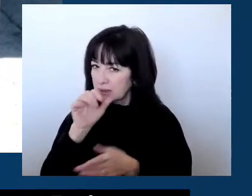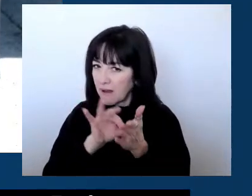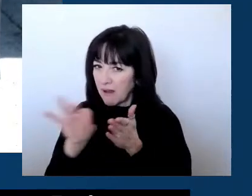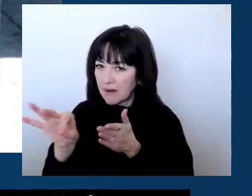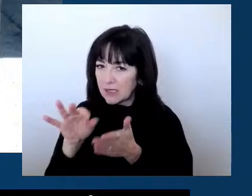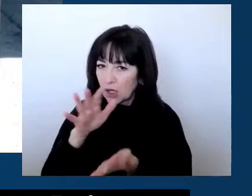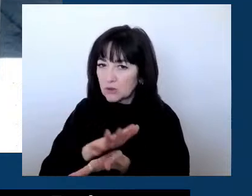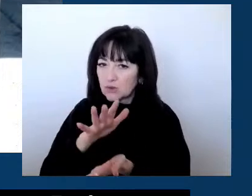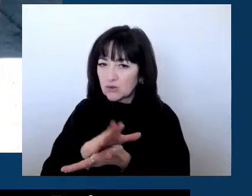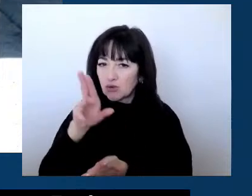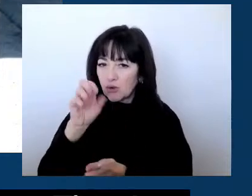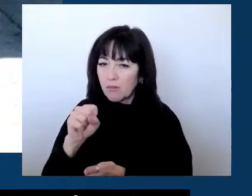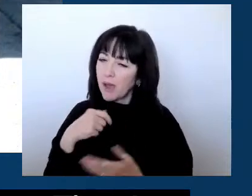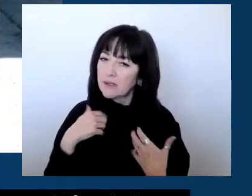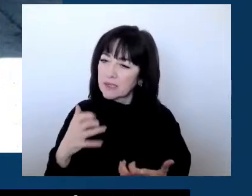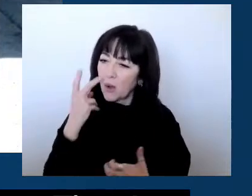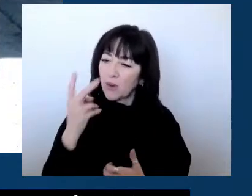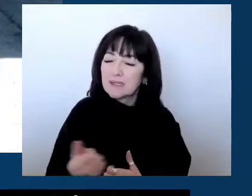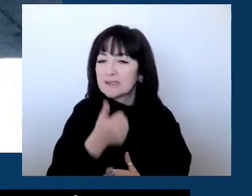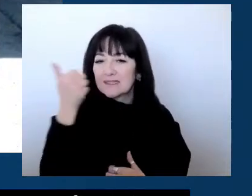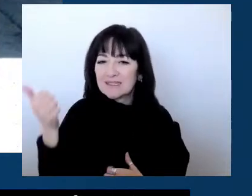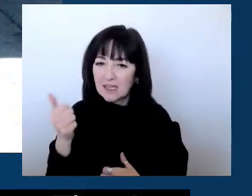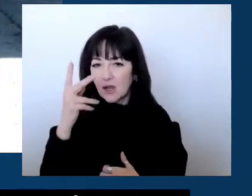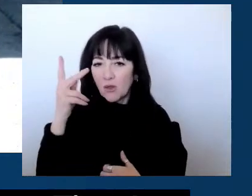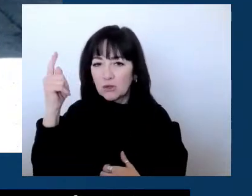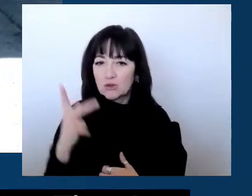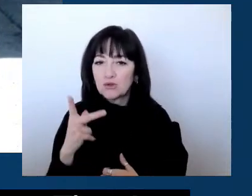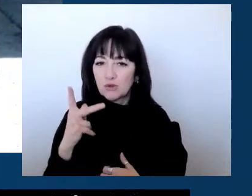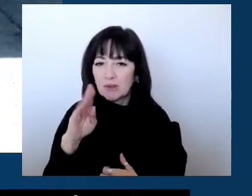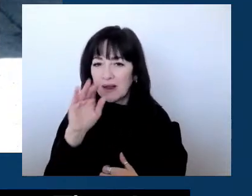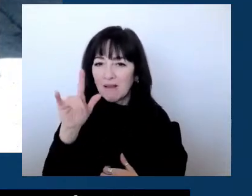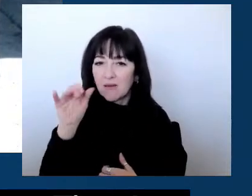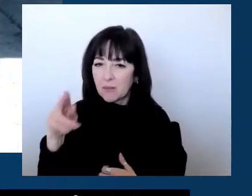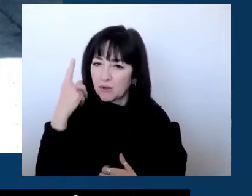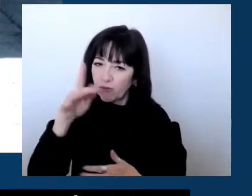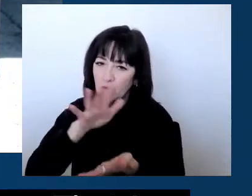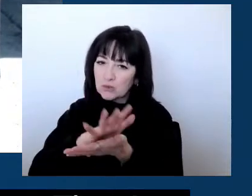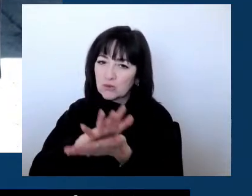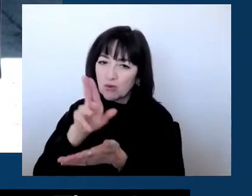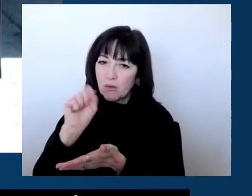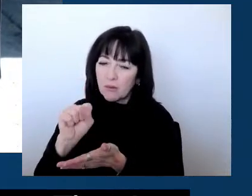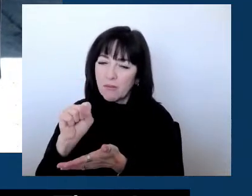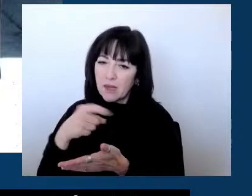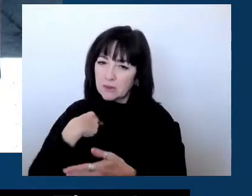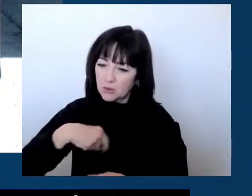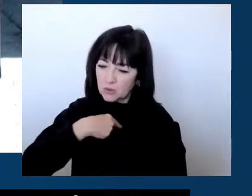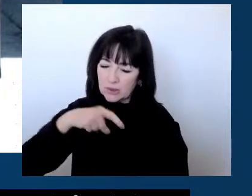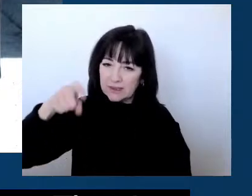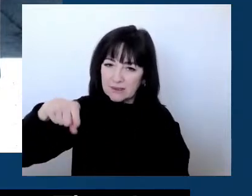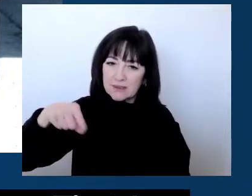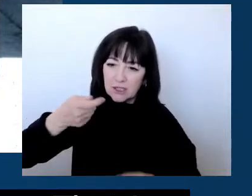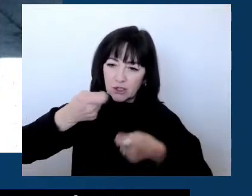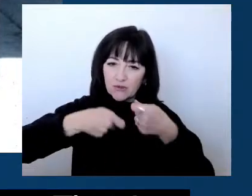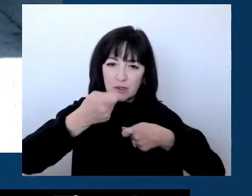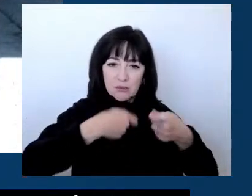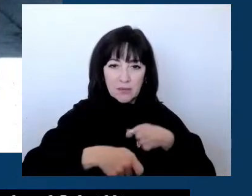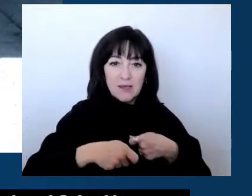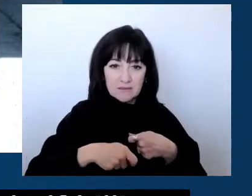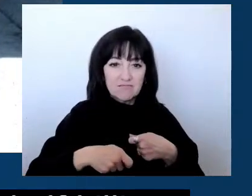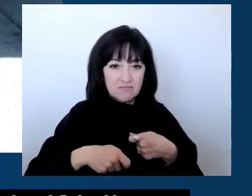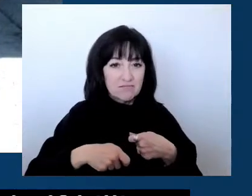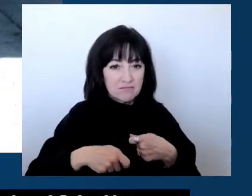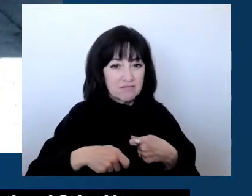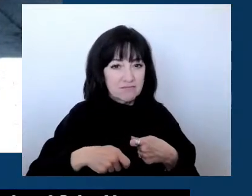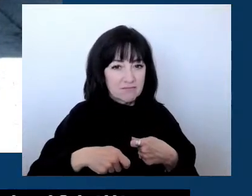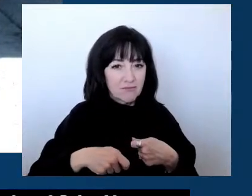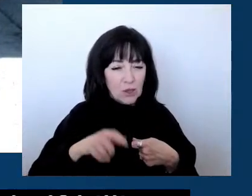want to say another maybe $2.5 billion for school buses, and then more after that. That's just one of the things we have to do. And today